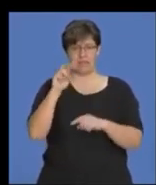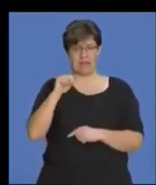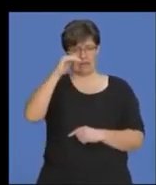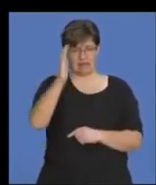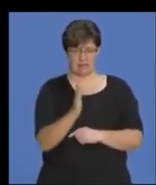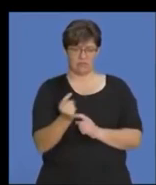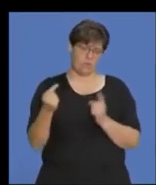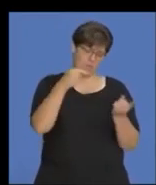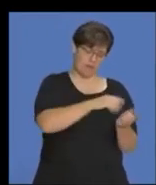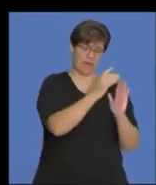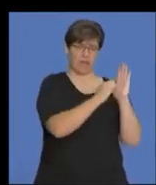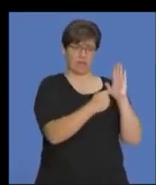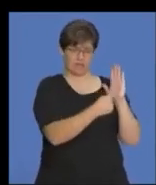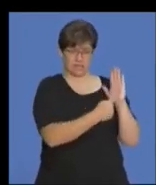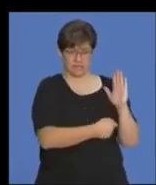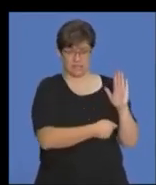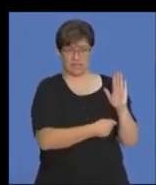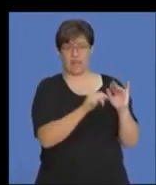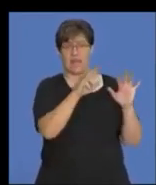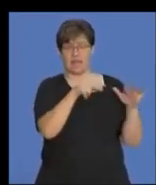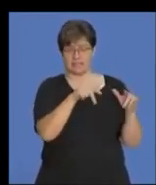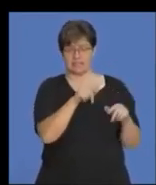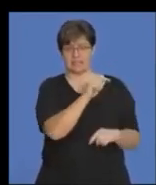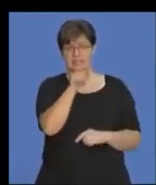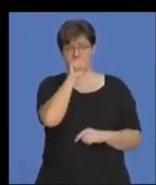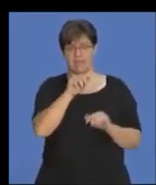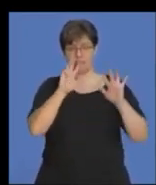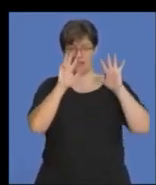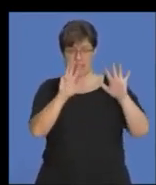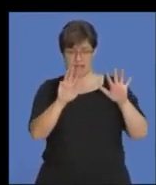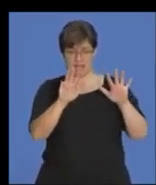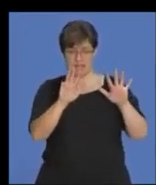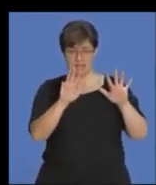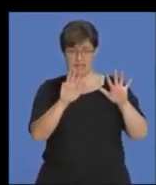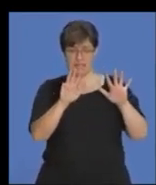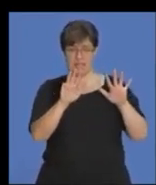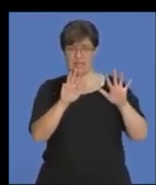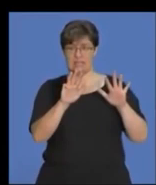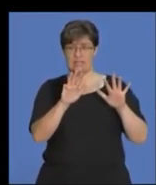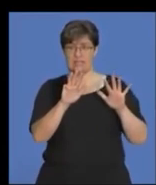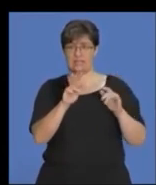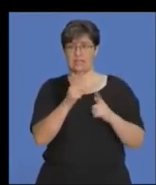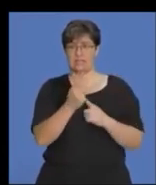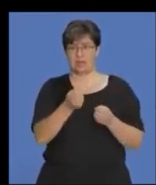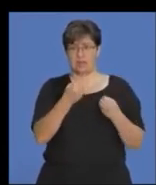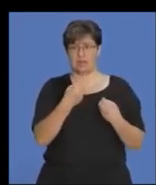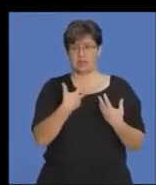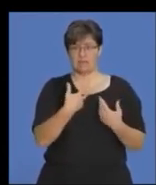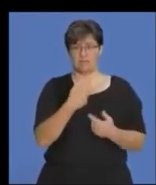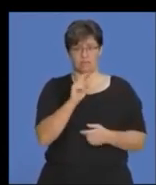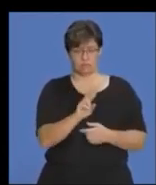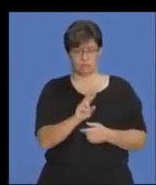So I have 18 divided by 9, which is gonna give me 2, and then minus 1